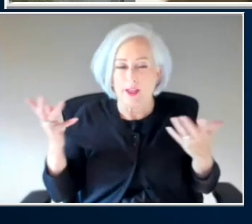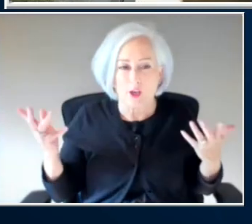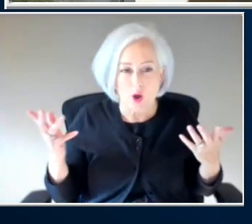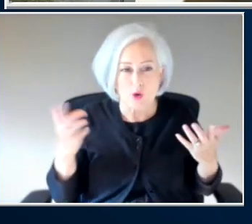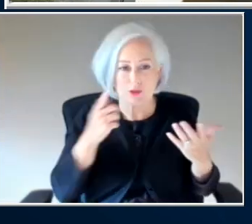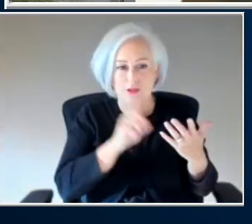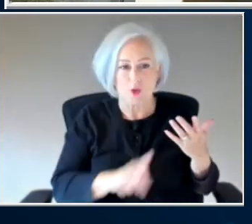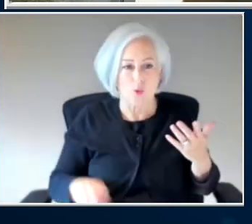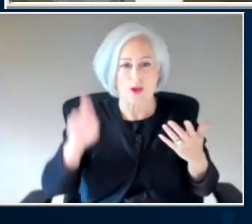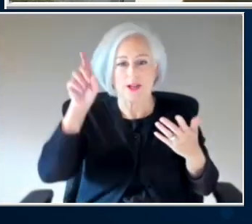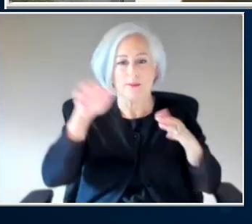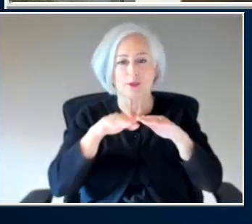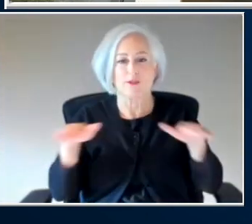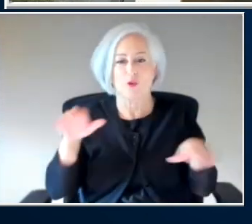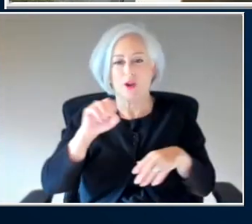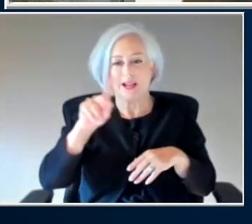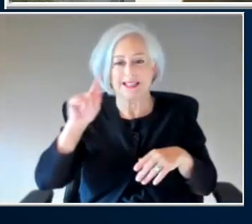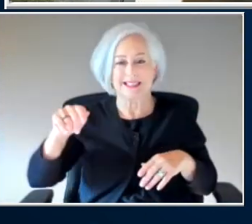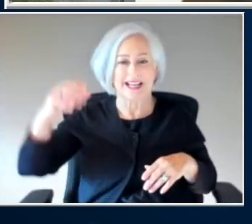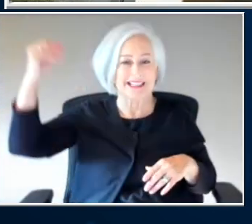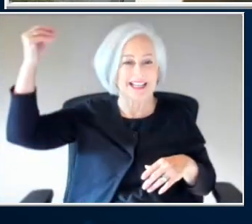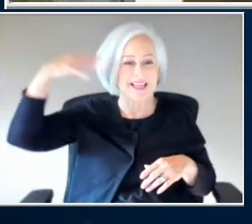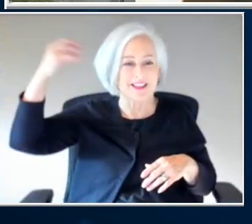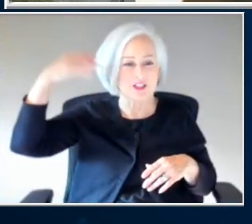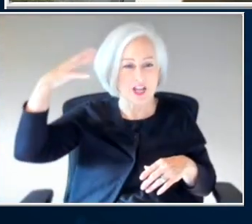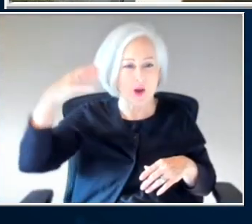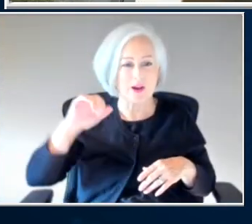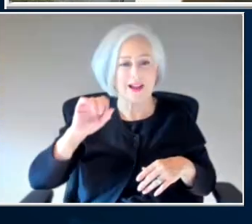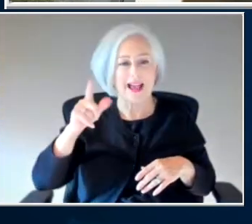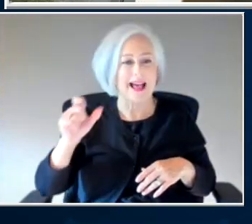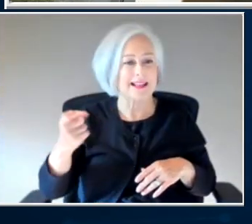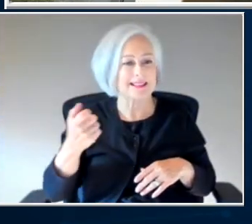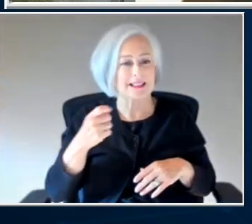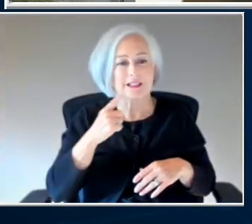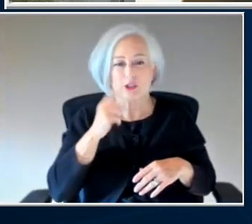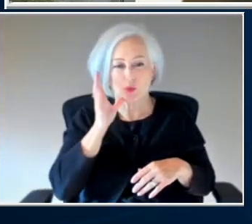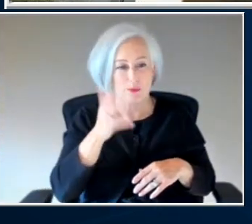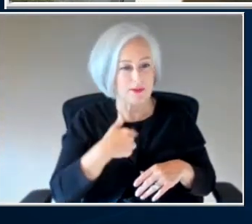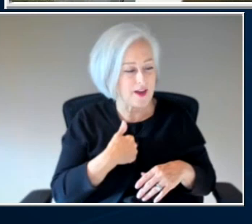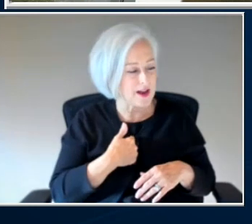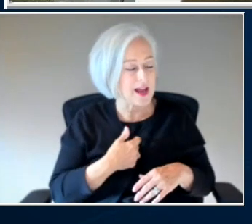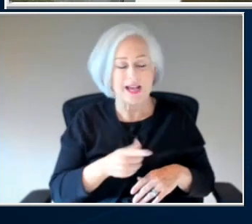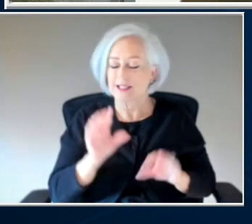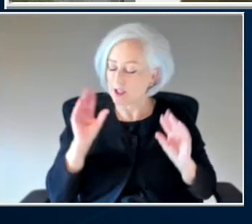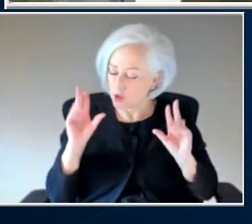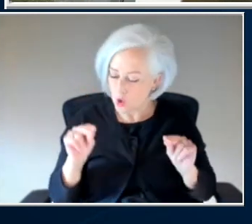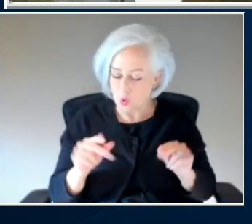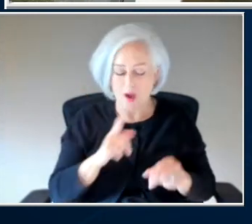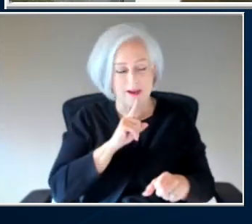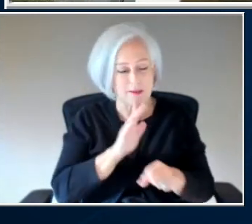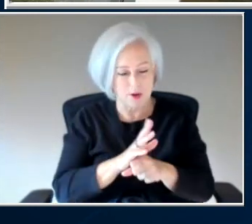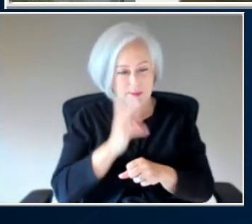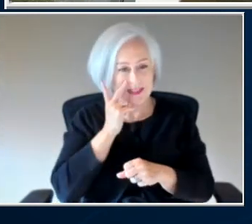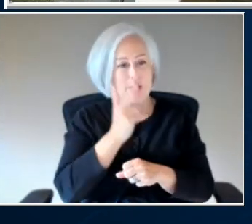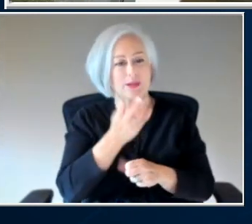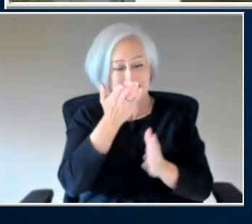and Stacey's in the shower, and Alex goes, she'll be all right. I said, no, I promised I'd see her. So he pushed Daddy around in